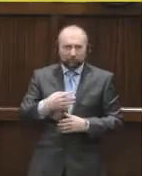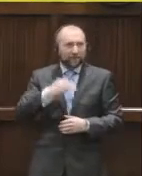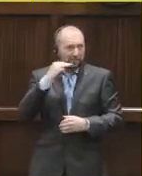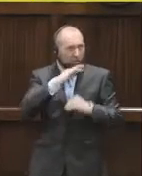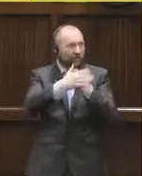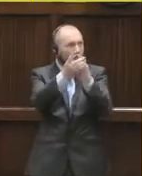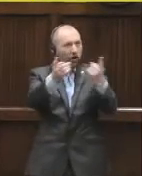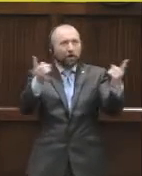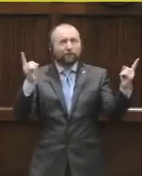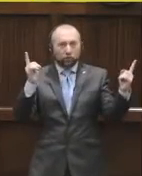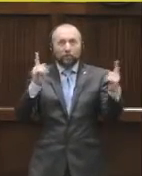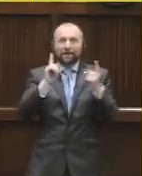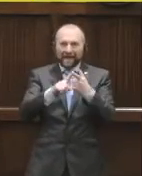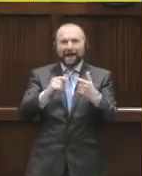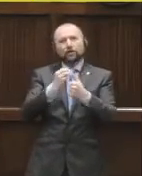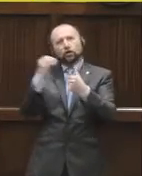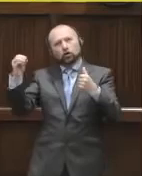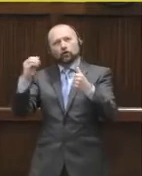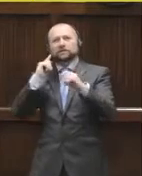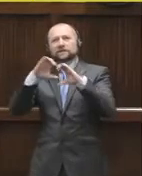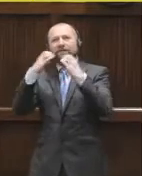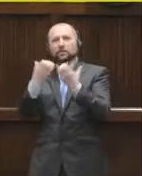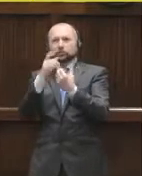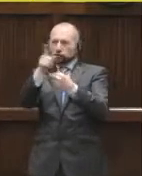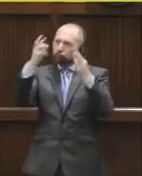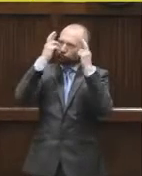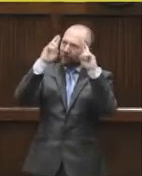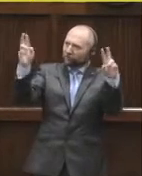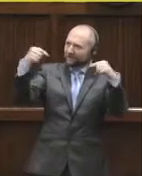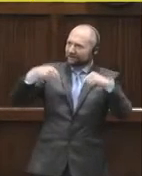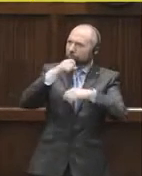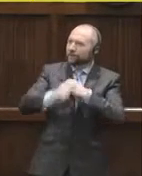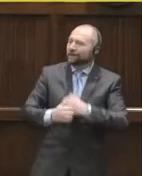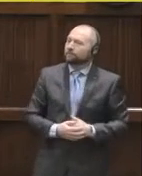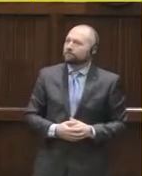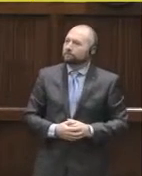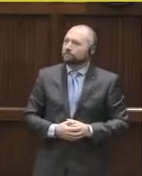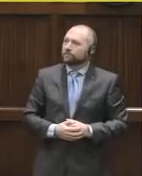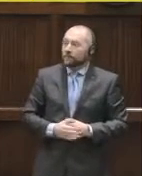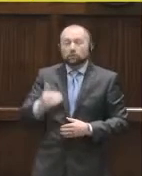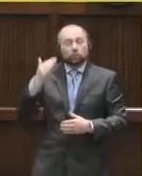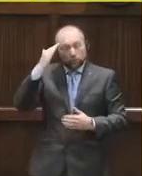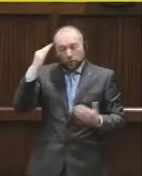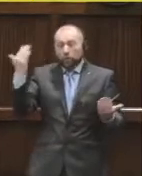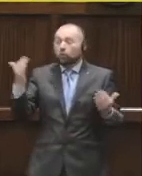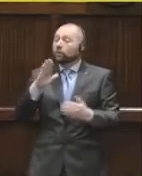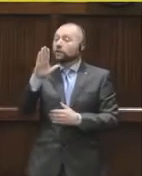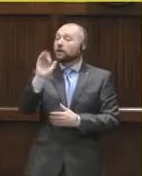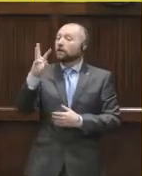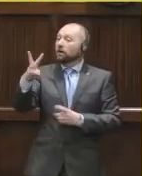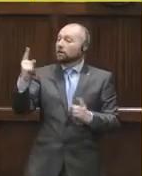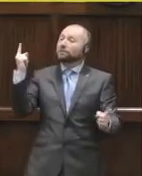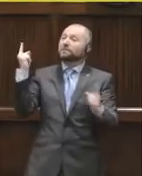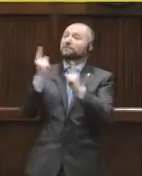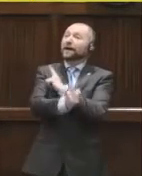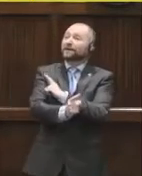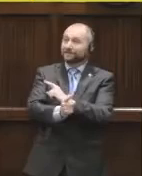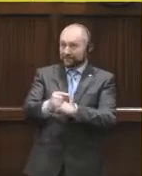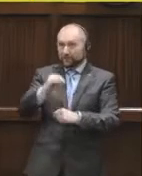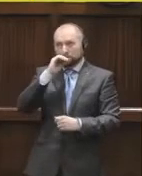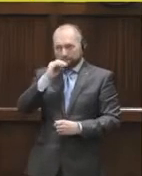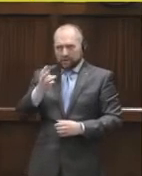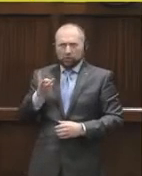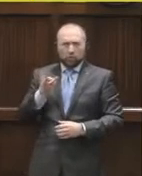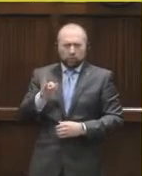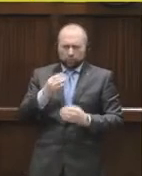you represent. There is no doubt that this bill, when passed, will make a very positive and